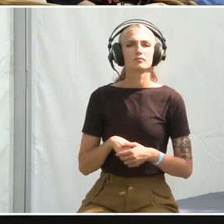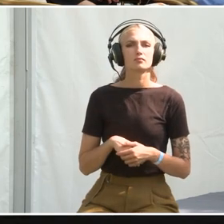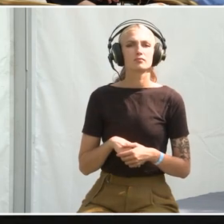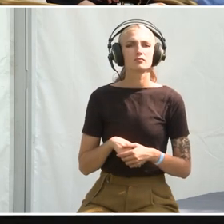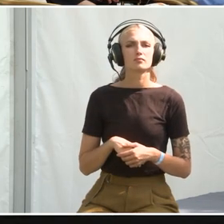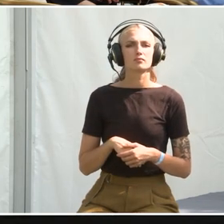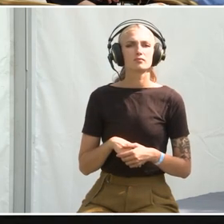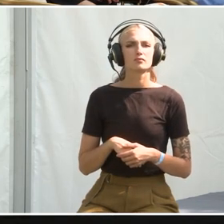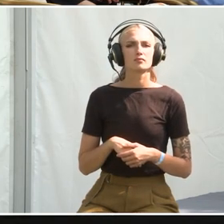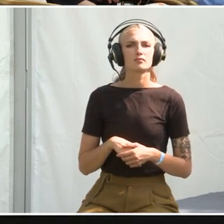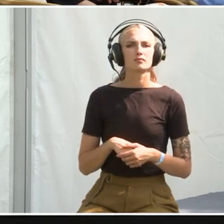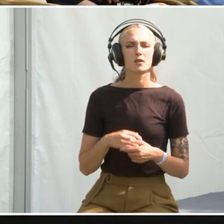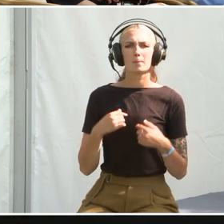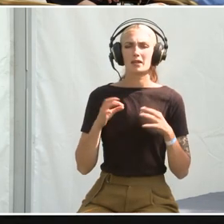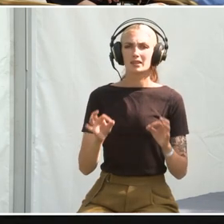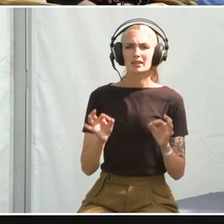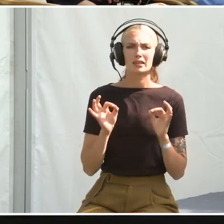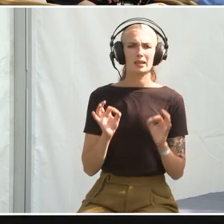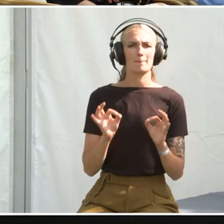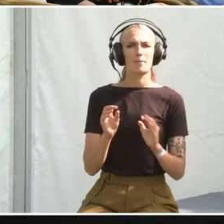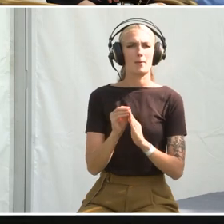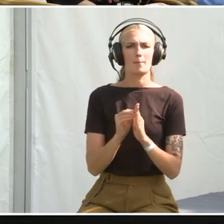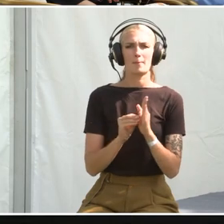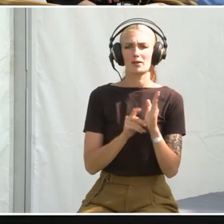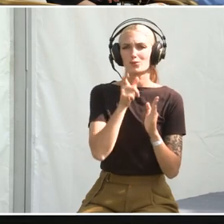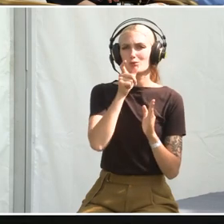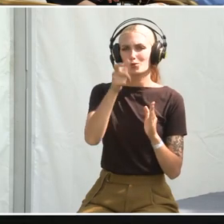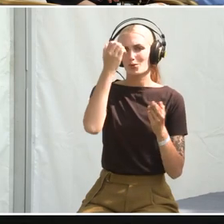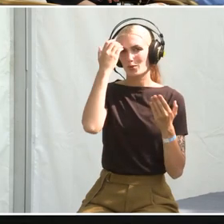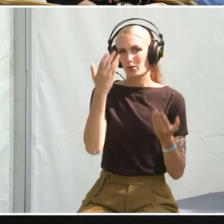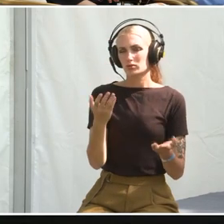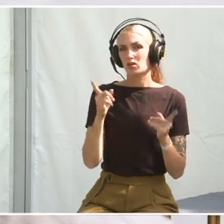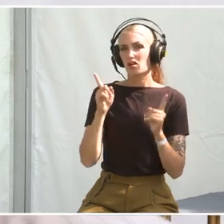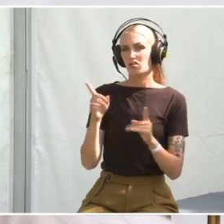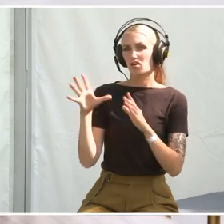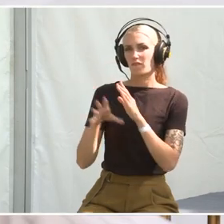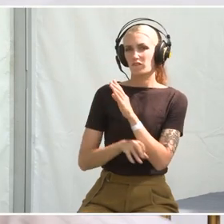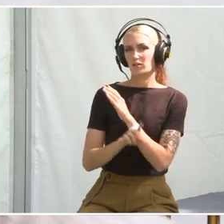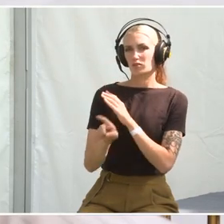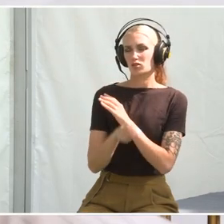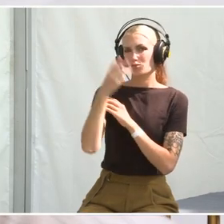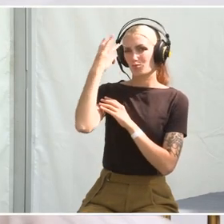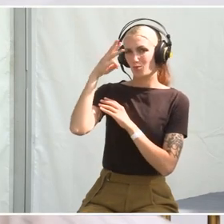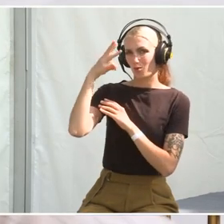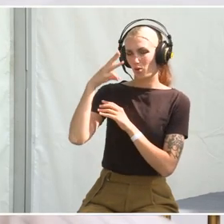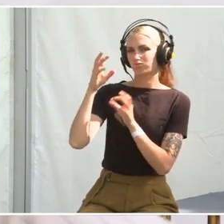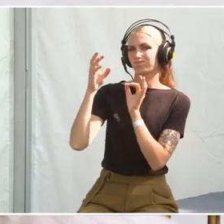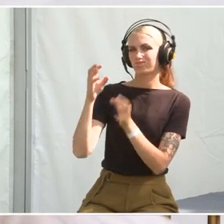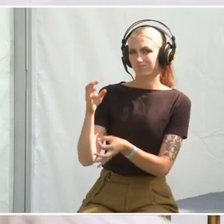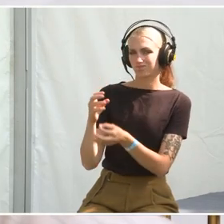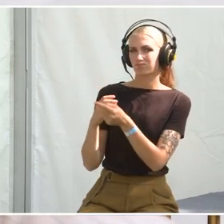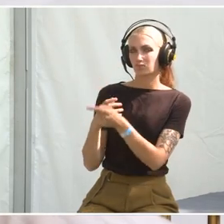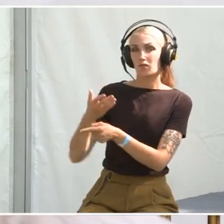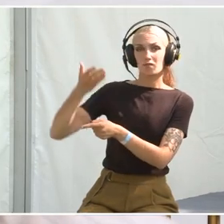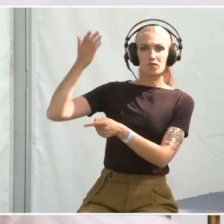I will not be able to cite precise data, but these general trends, yes, in the sense that there used to